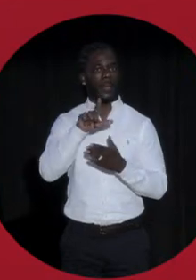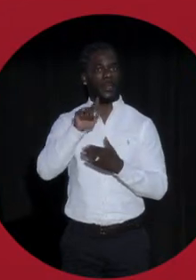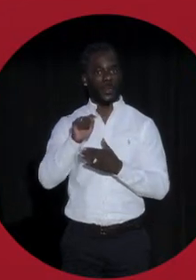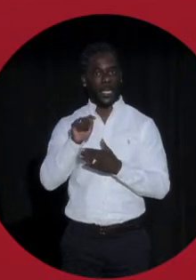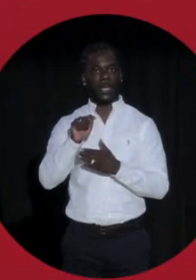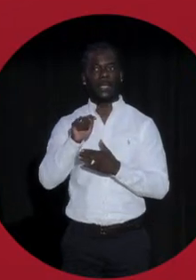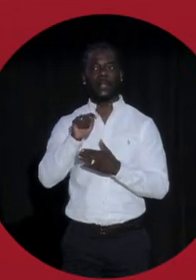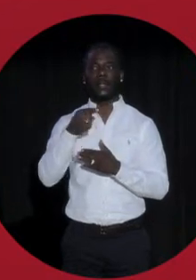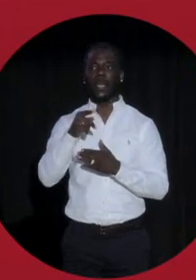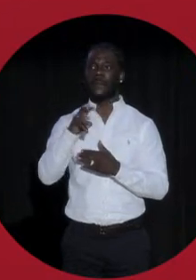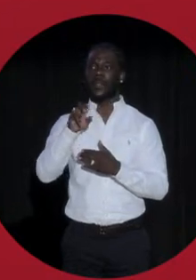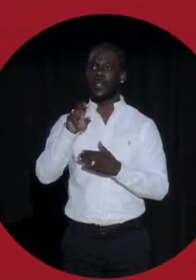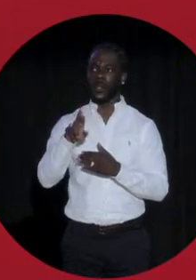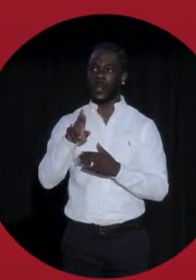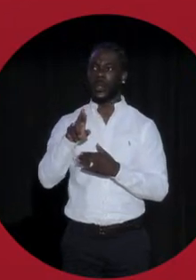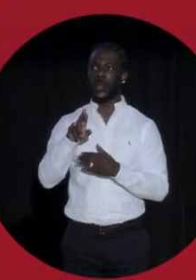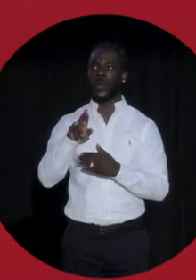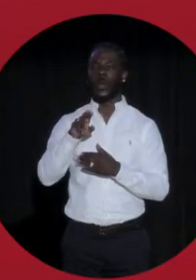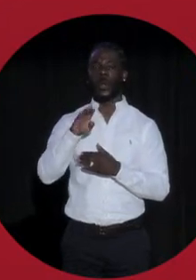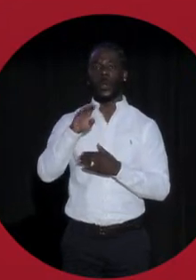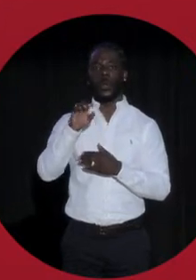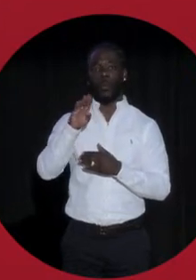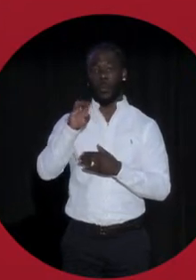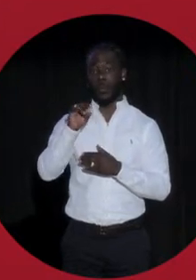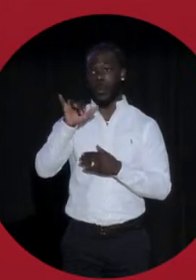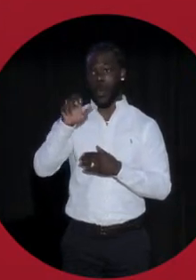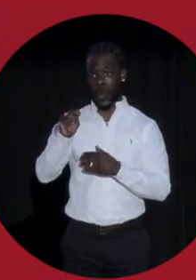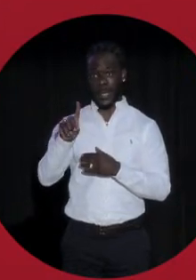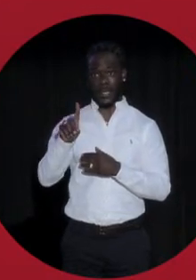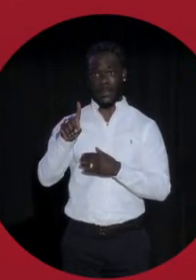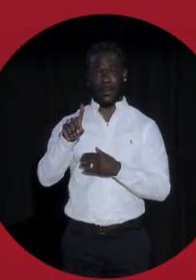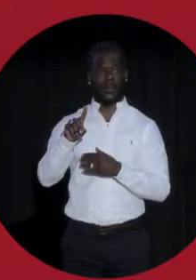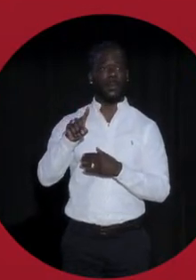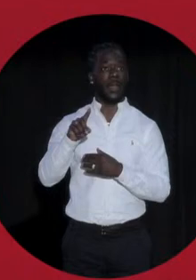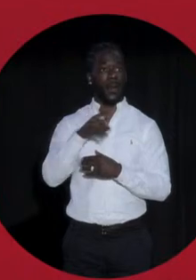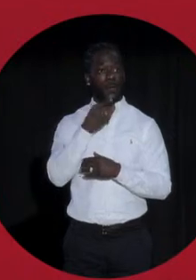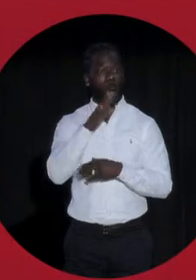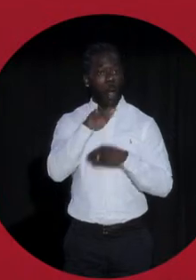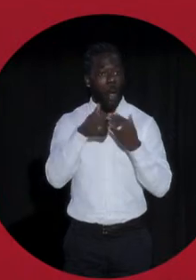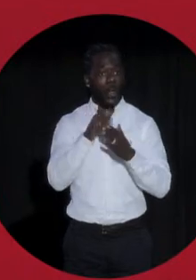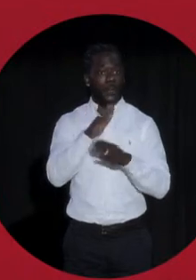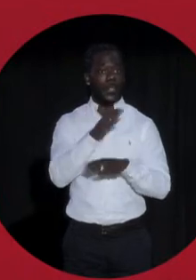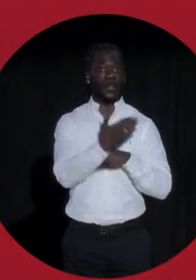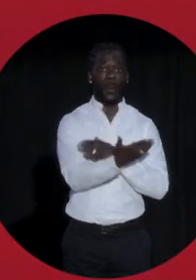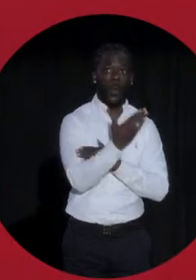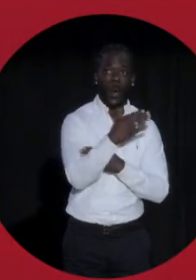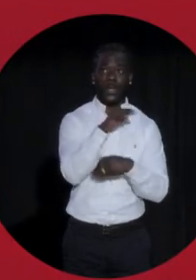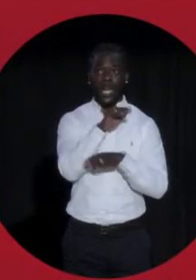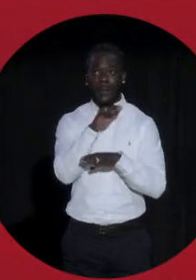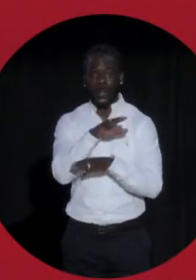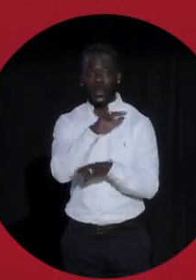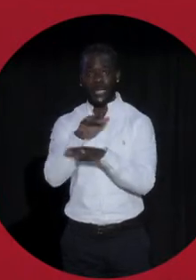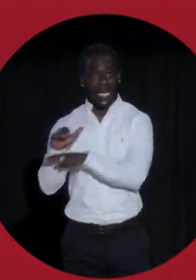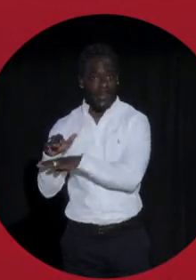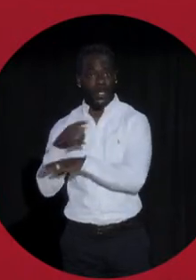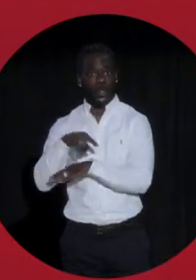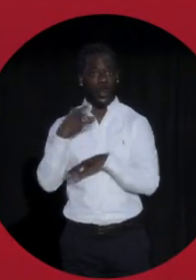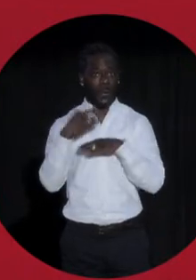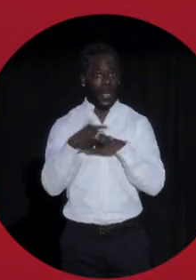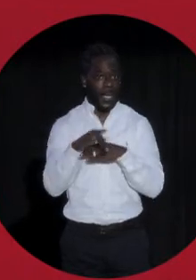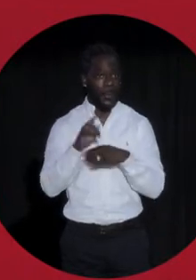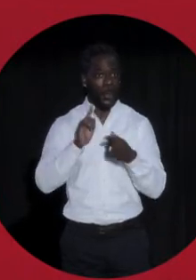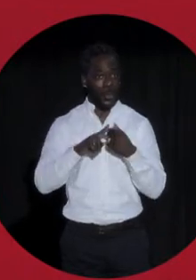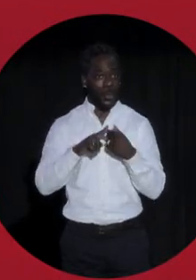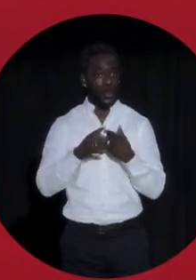Governor Boyd Rutherford for all the mornings, afternoons, and evenings that you were available